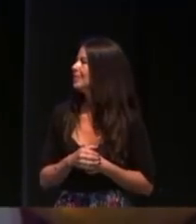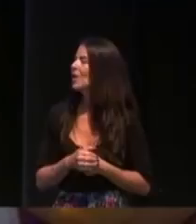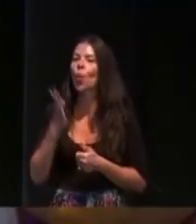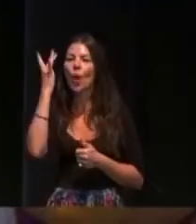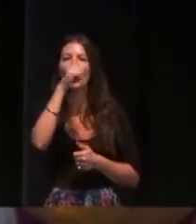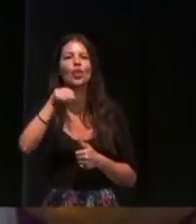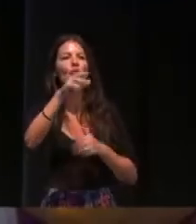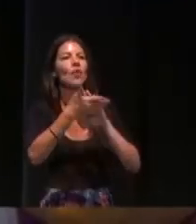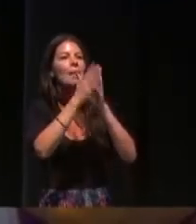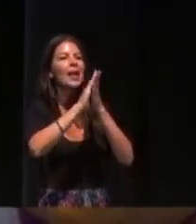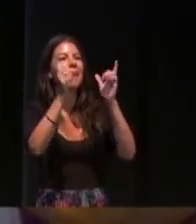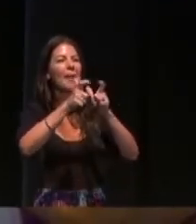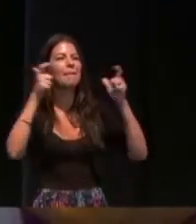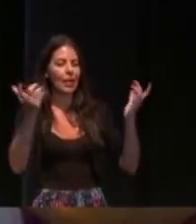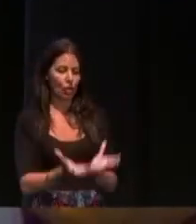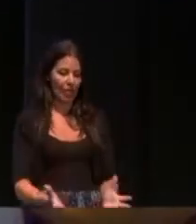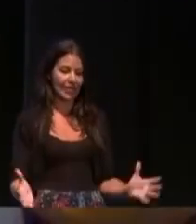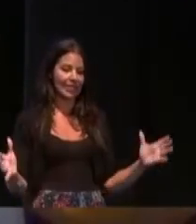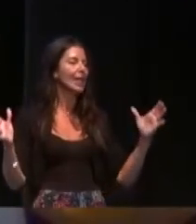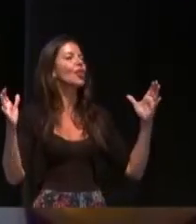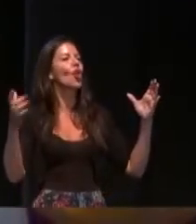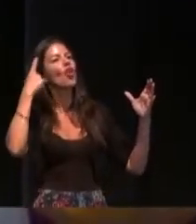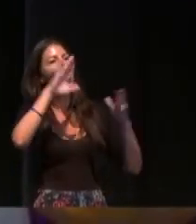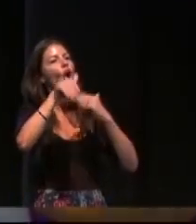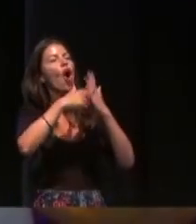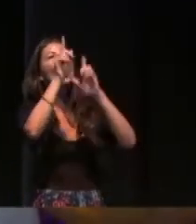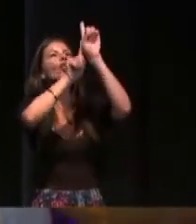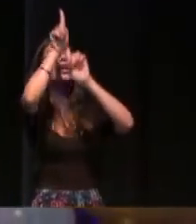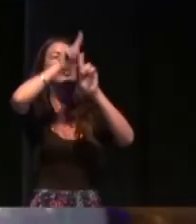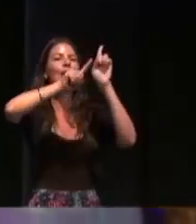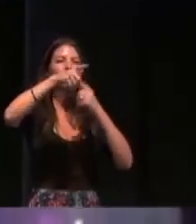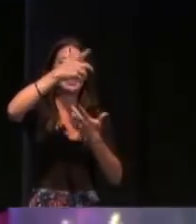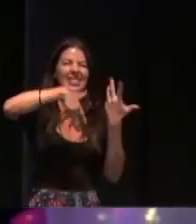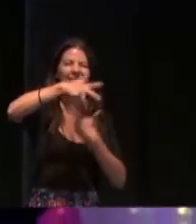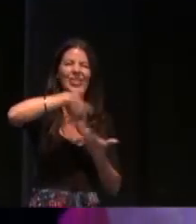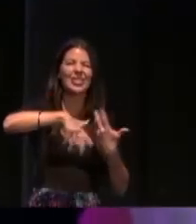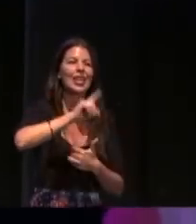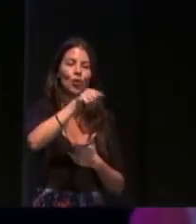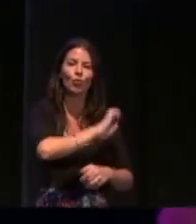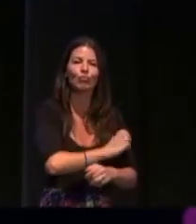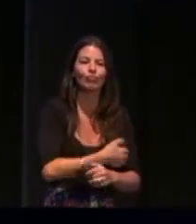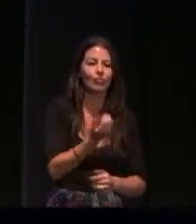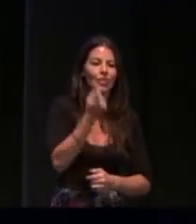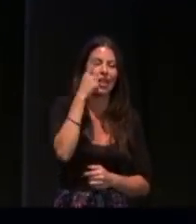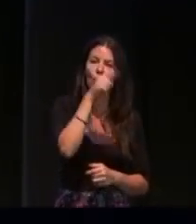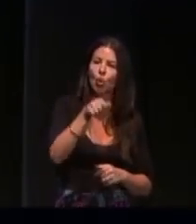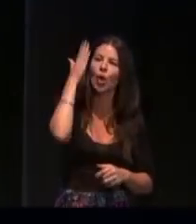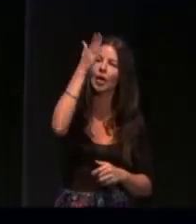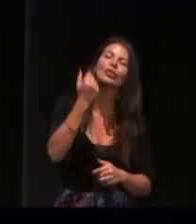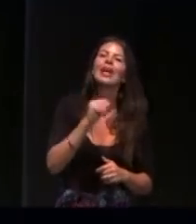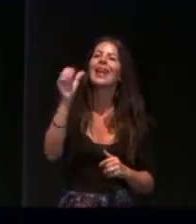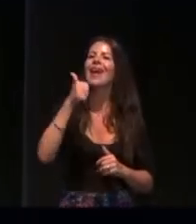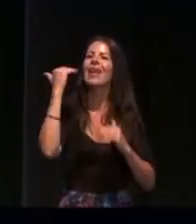Because you've become a bigger container for the cosmic energy. And then you'll understand this. You'll understand